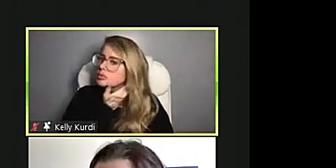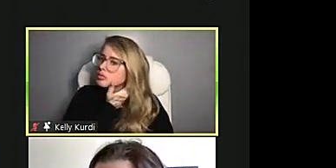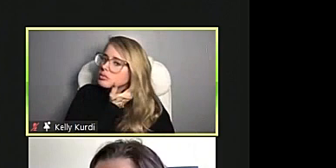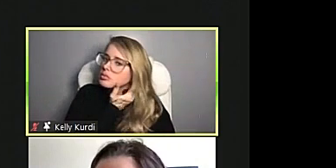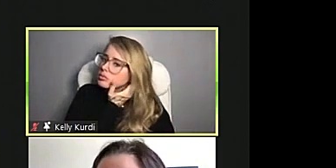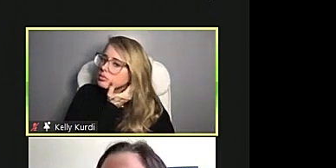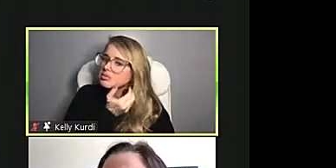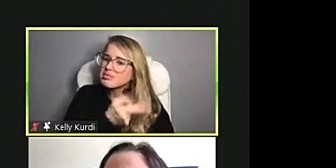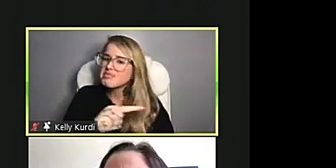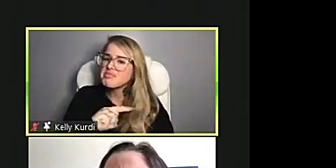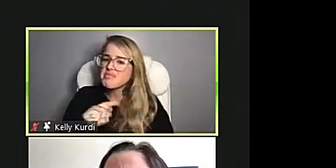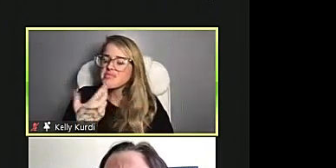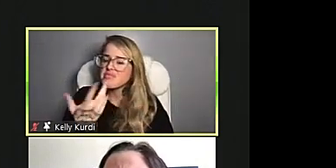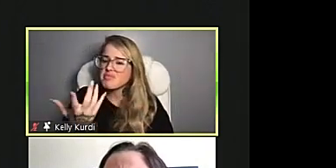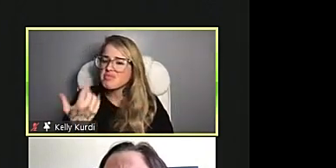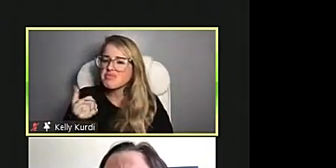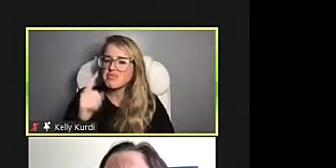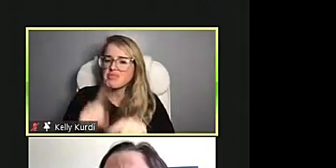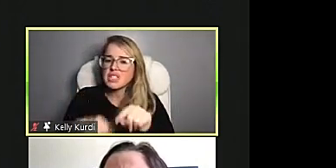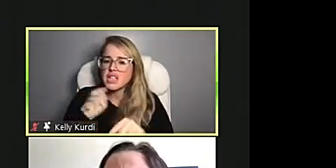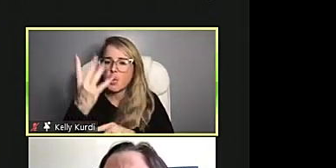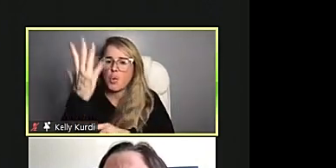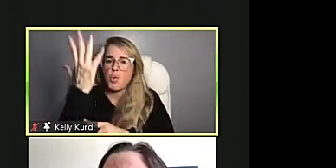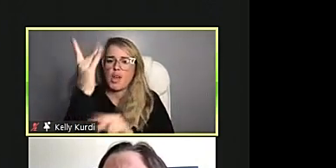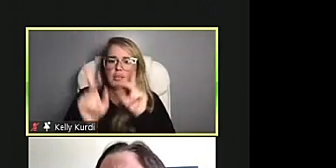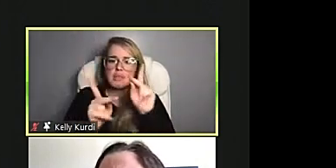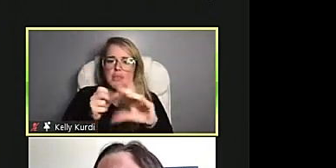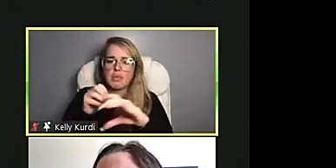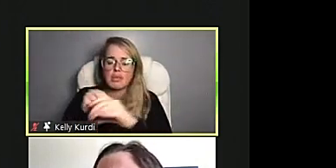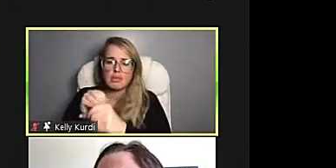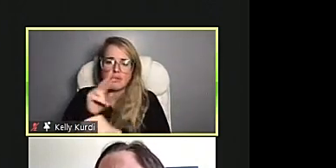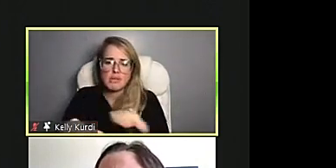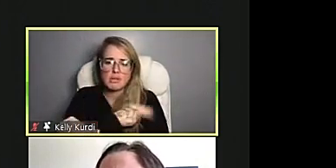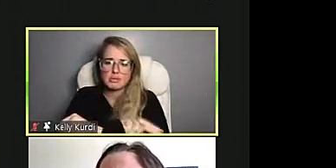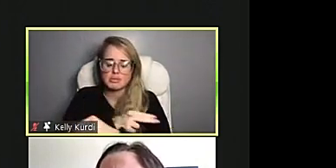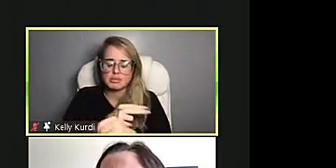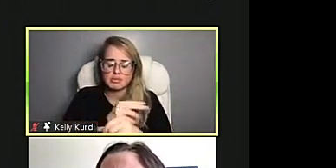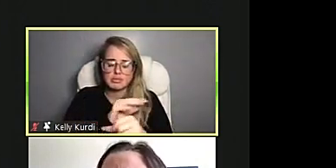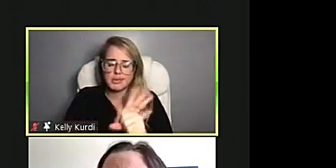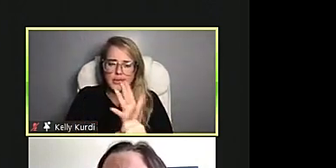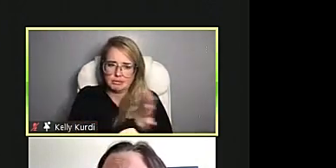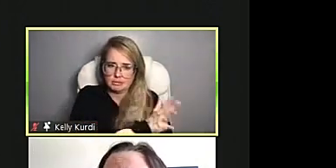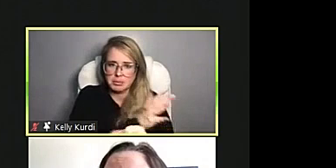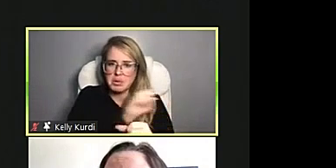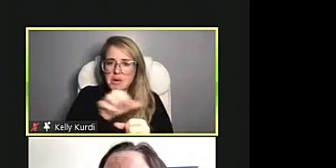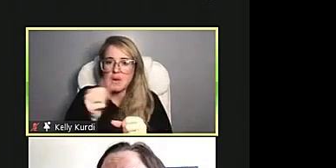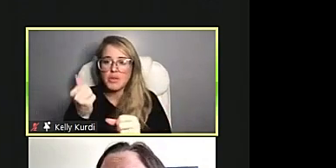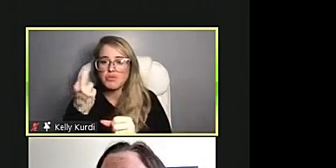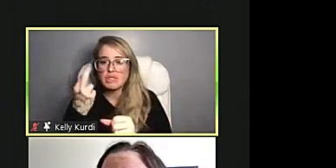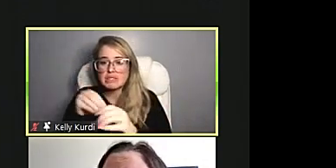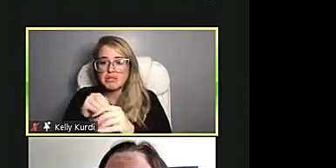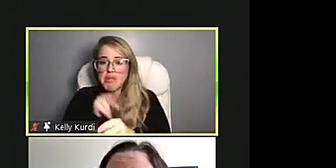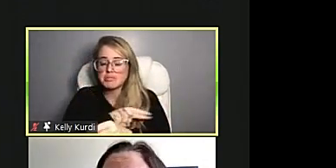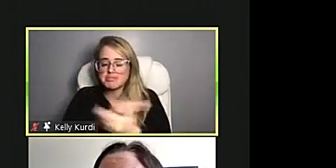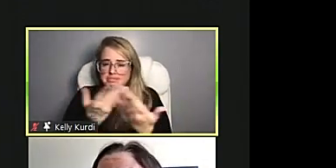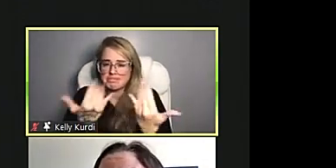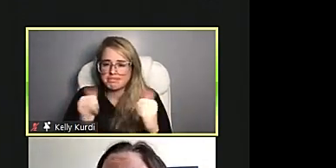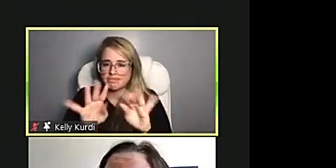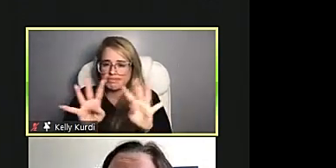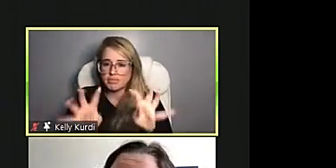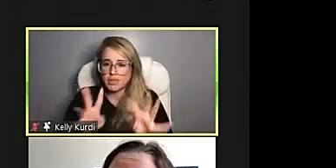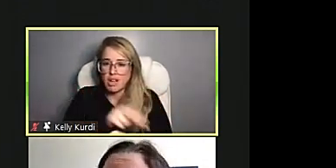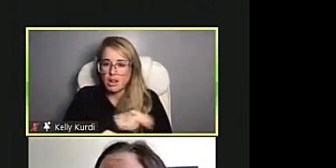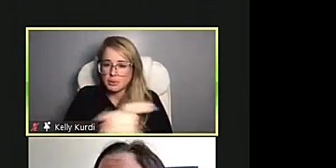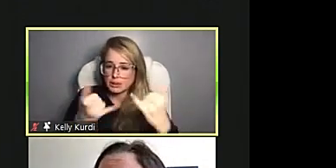Alex, I don't think I can give you one single thing that's doing it. I think that our hospitals, frankly, are still trying to understand